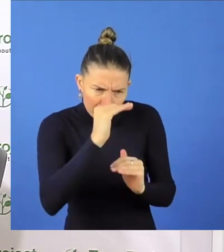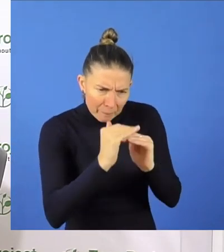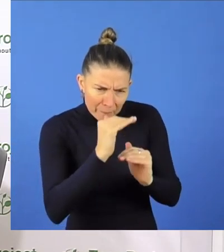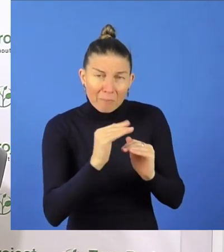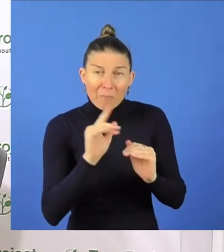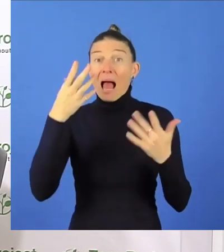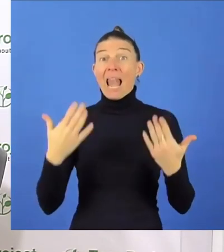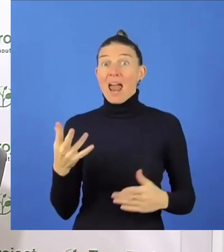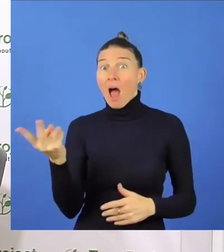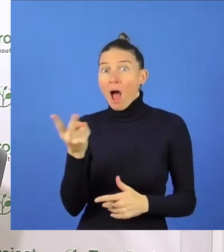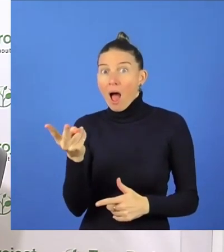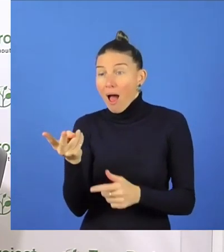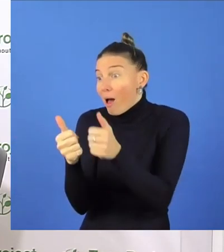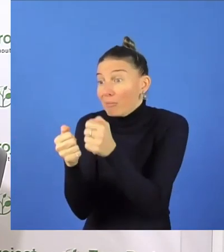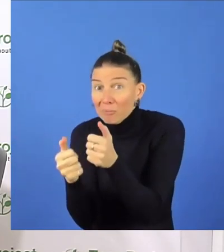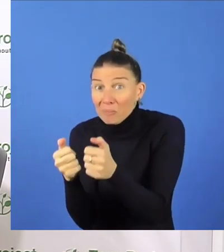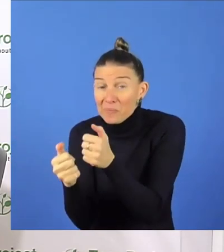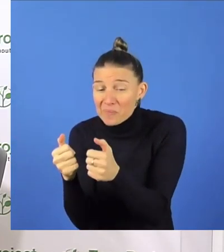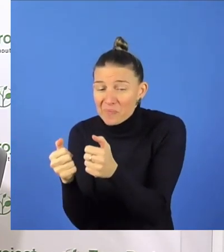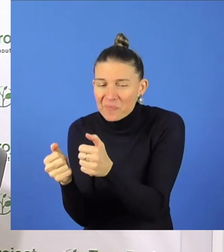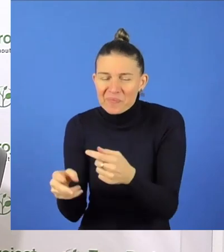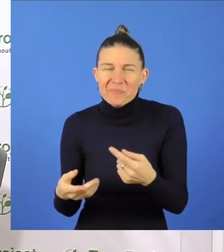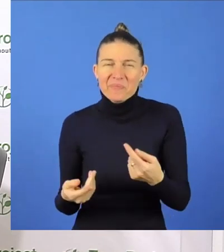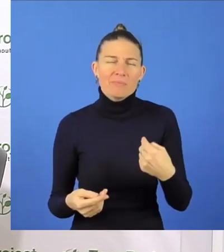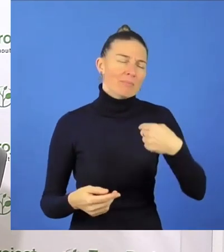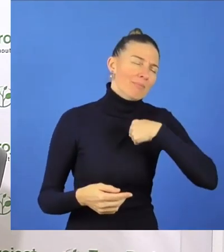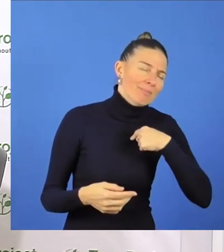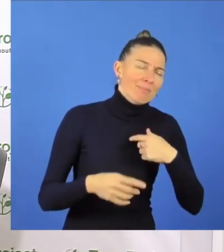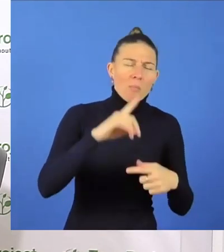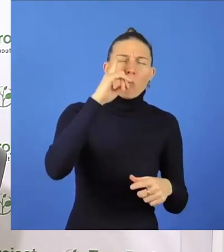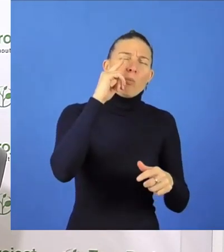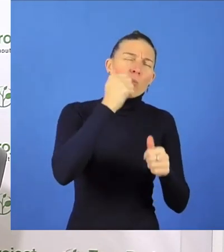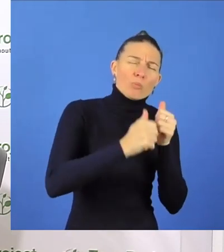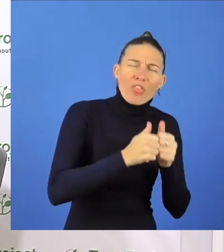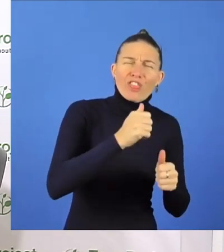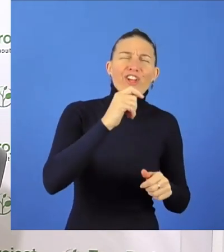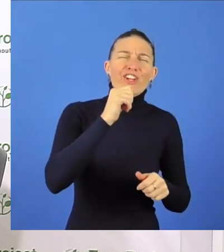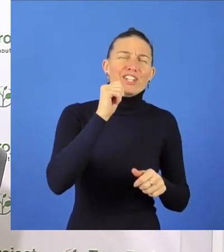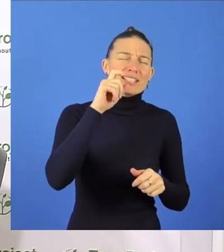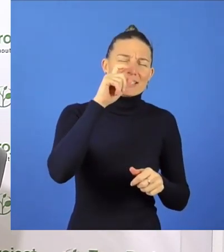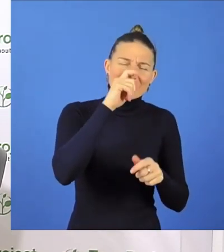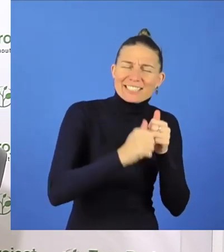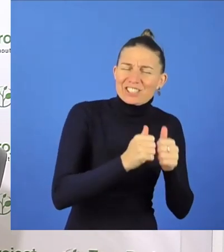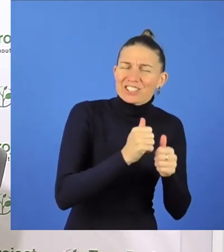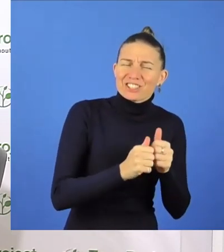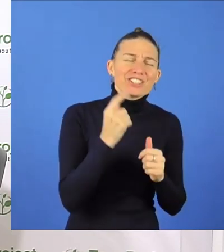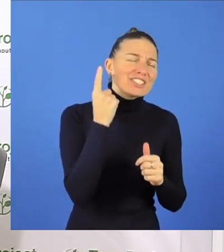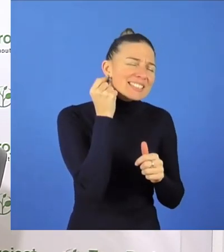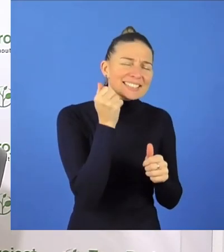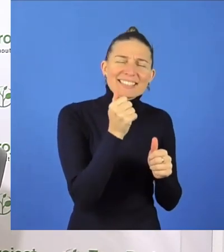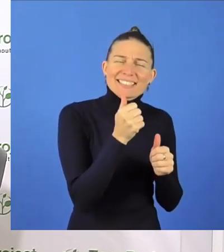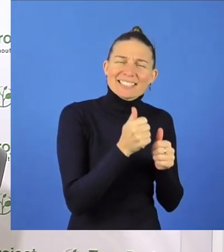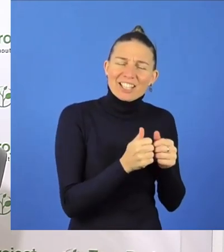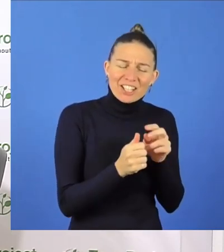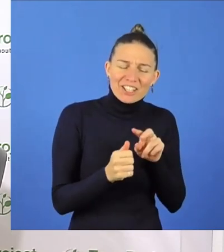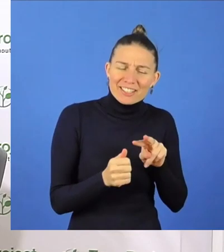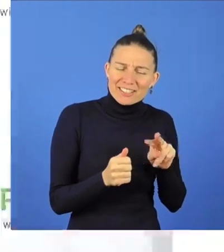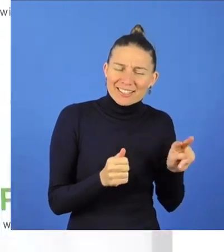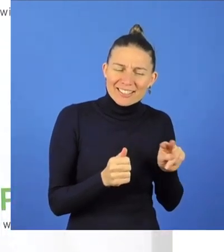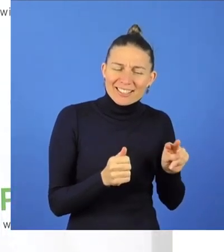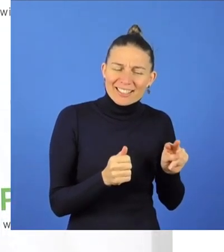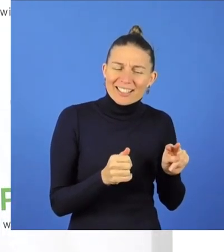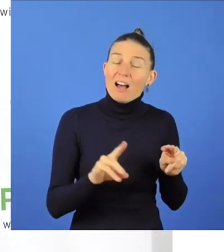And me and my brothers and my sister at that time. And in my profession, at LIFETOOL, we have